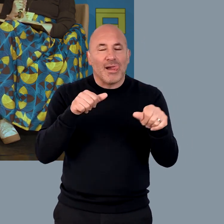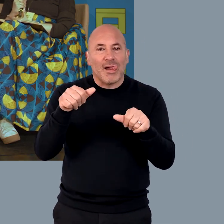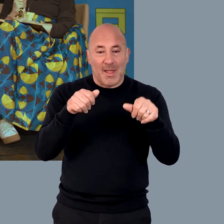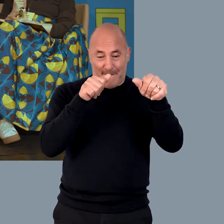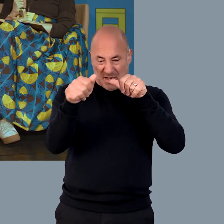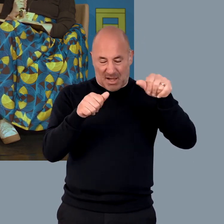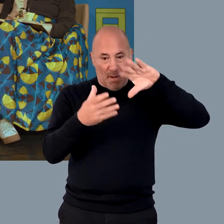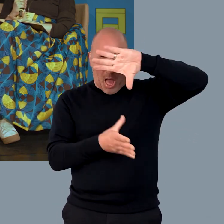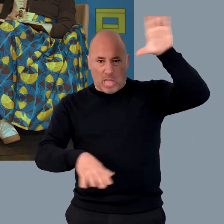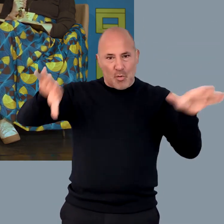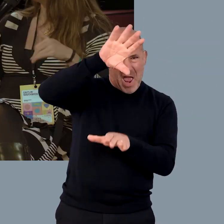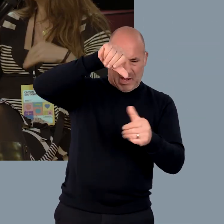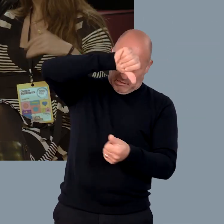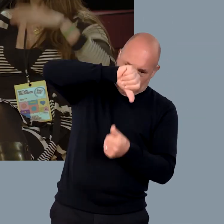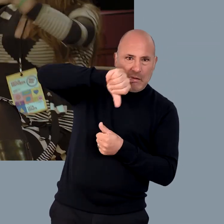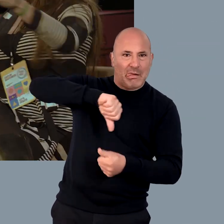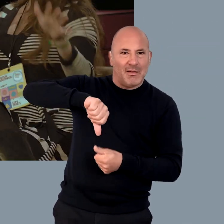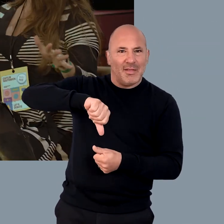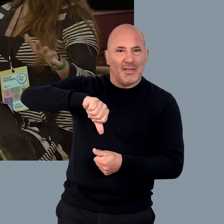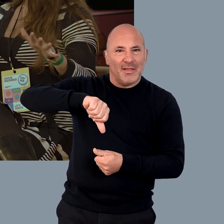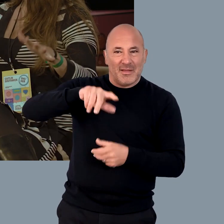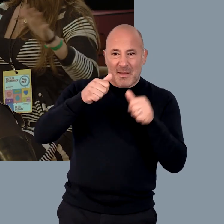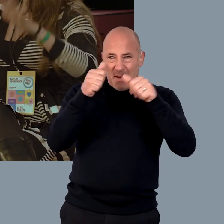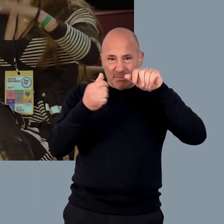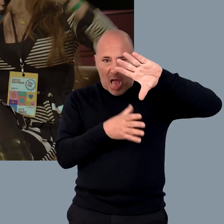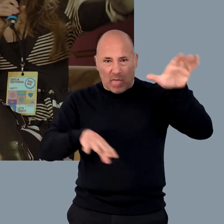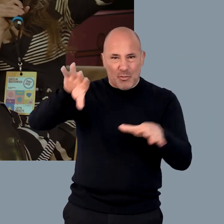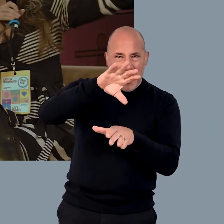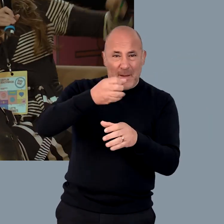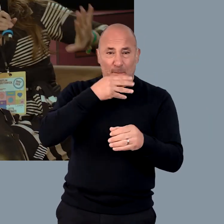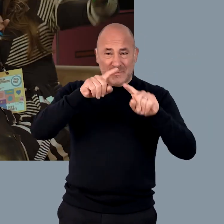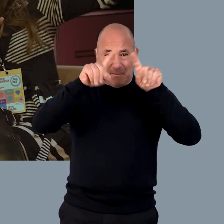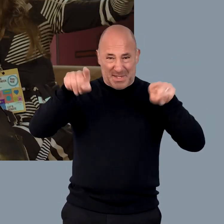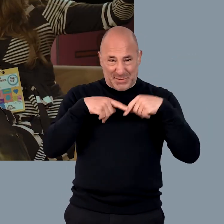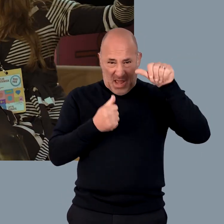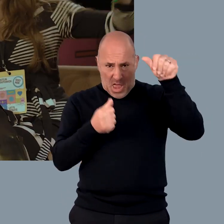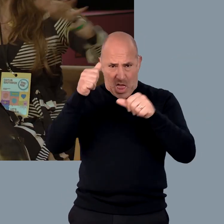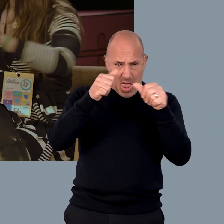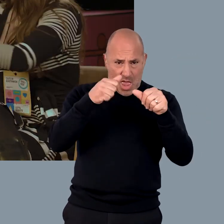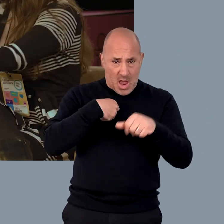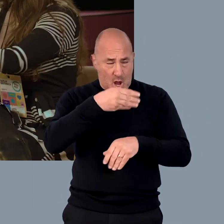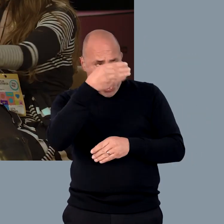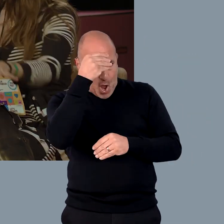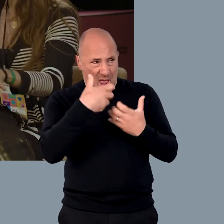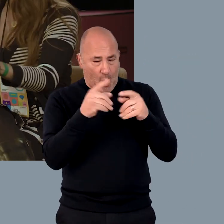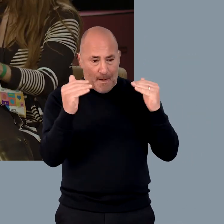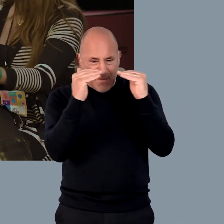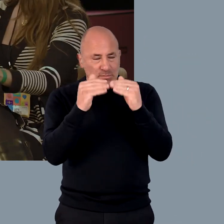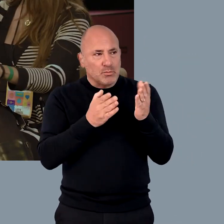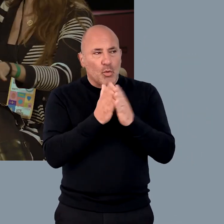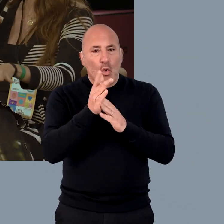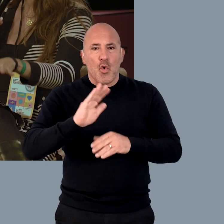a jigsaw puzzle upside down. So you're doing a jigsaw puzzle, right? And you have this beautiful picture that you're working towards, and you've